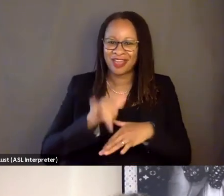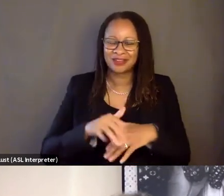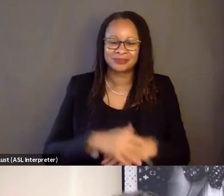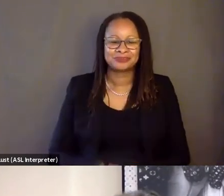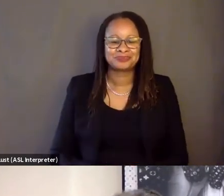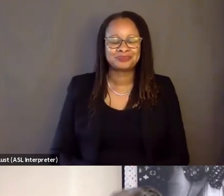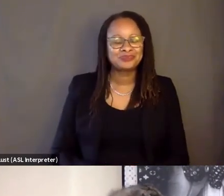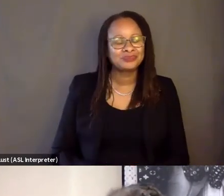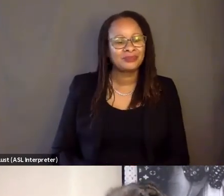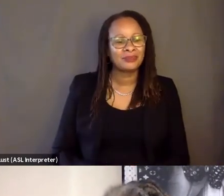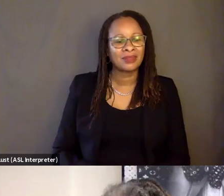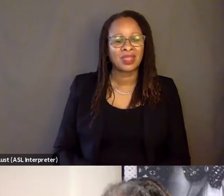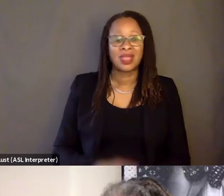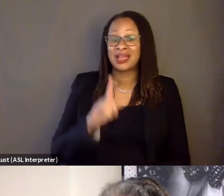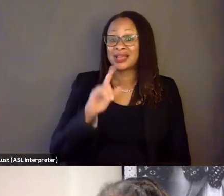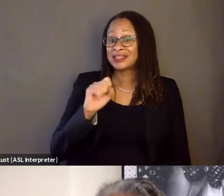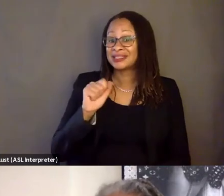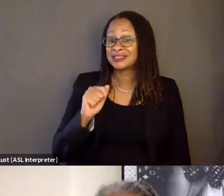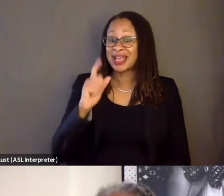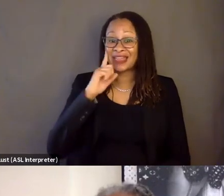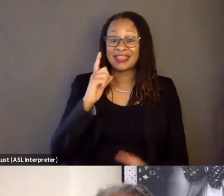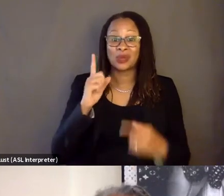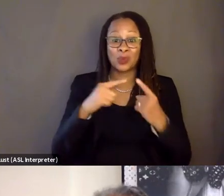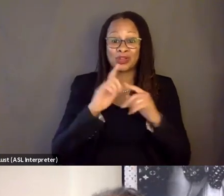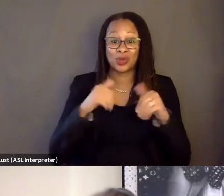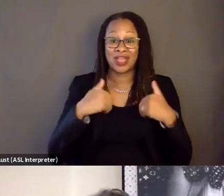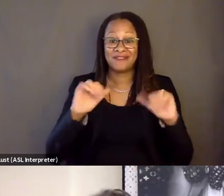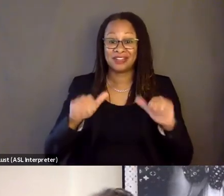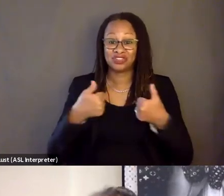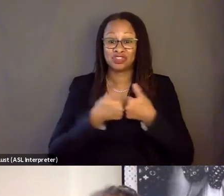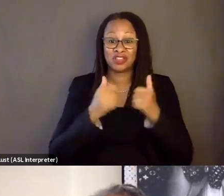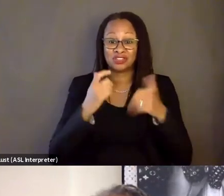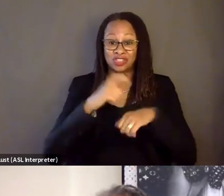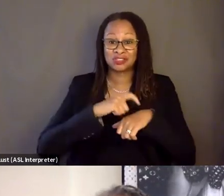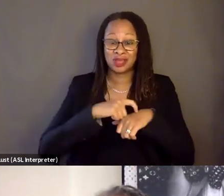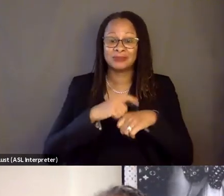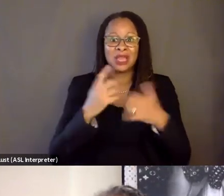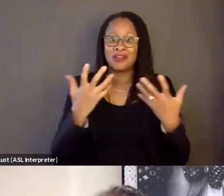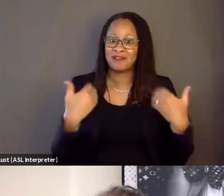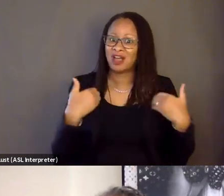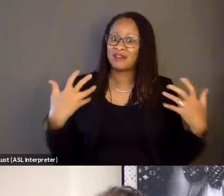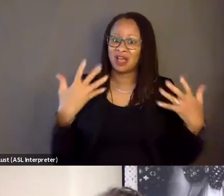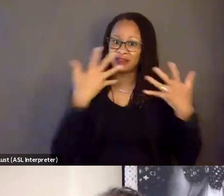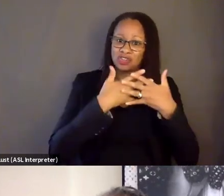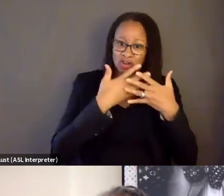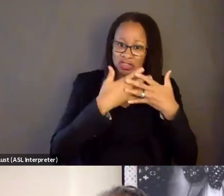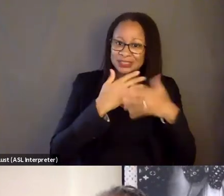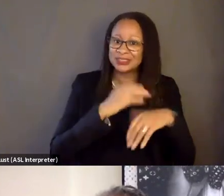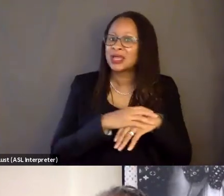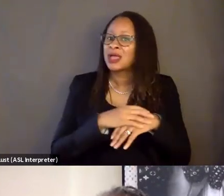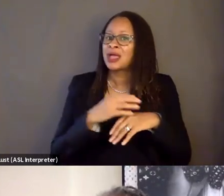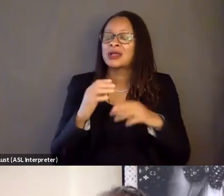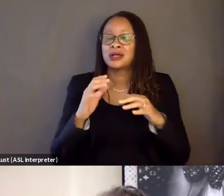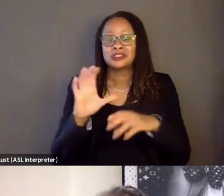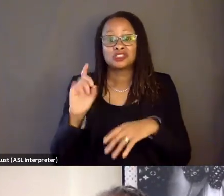I think in these challenging times, and there's a lot of darkness, that, you know, documentary filmmakers continue to